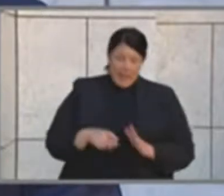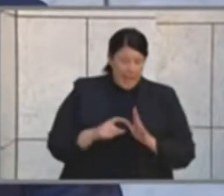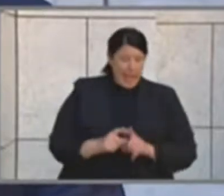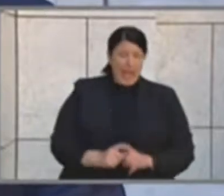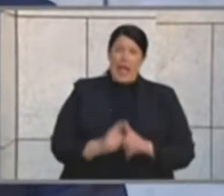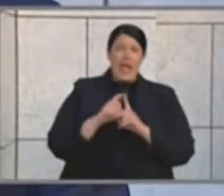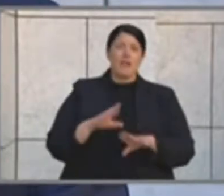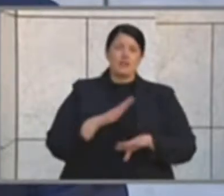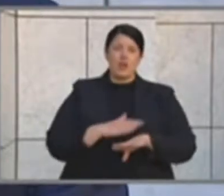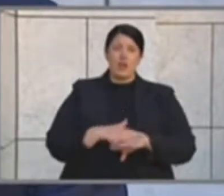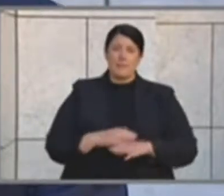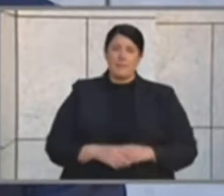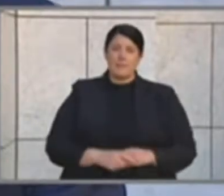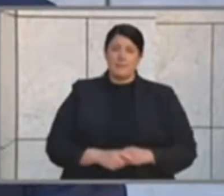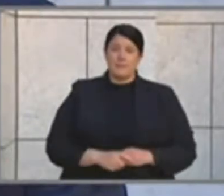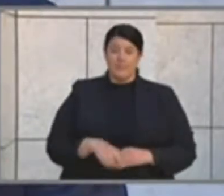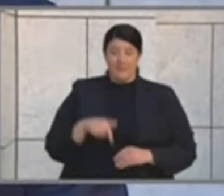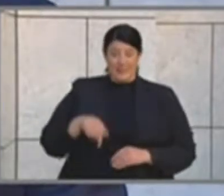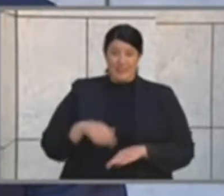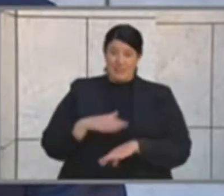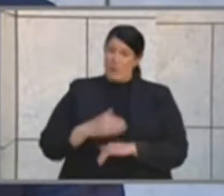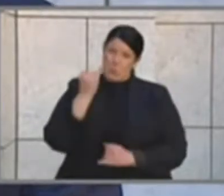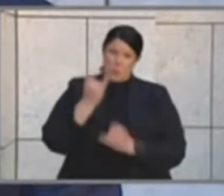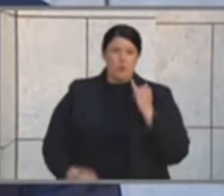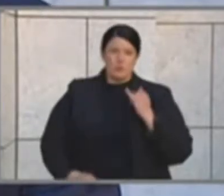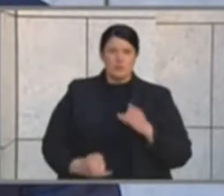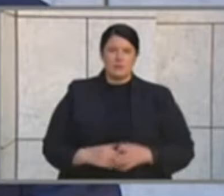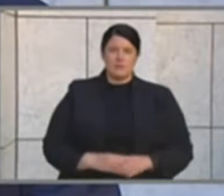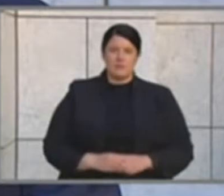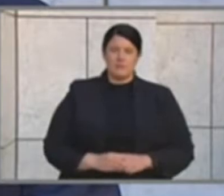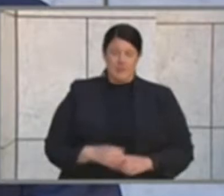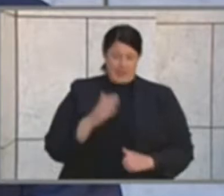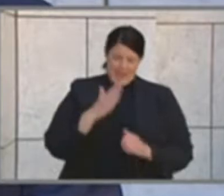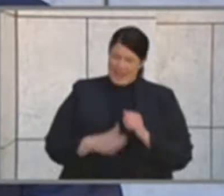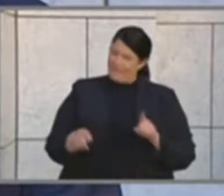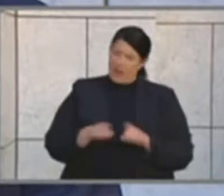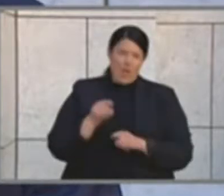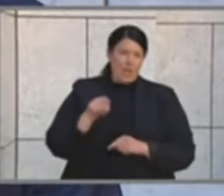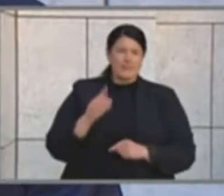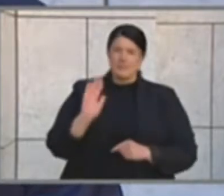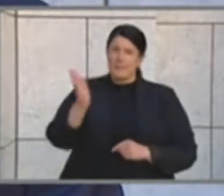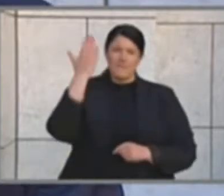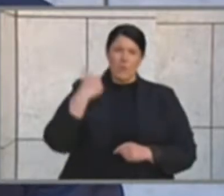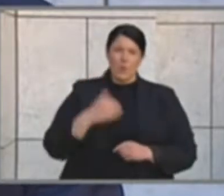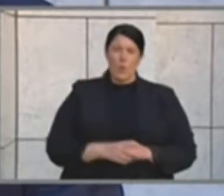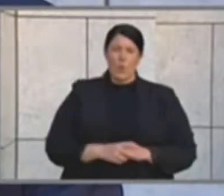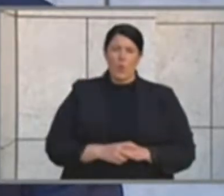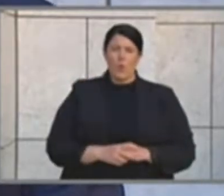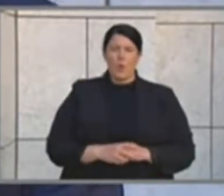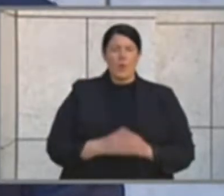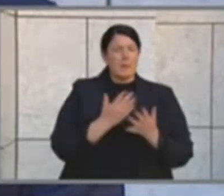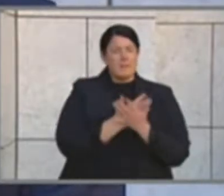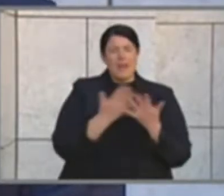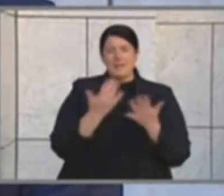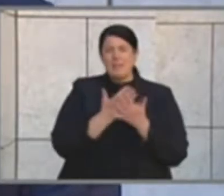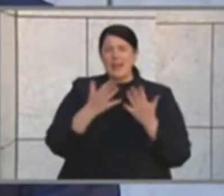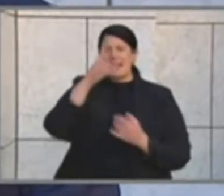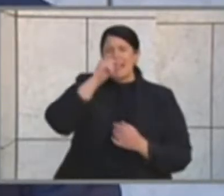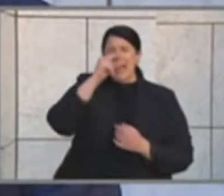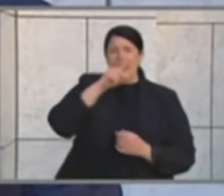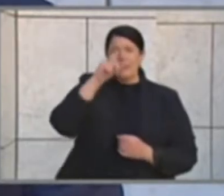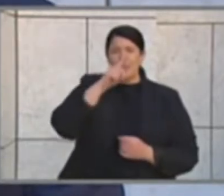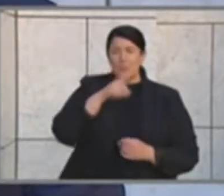hard. This is harder. We haven't seen this before. And for many young people who have